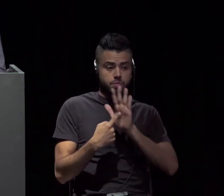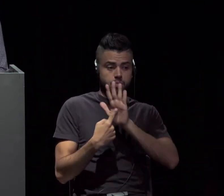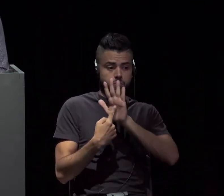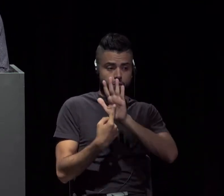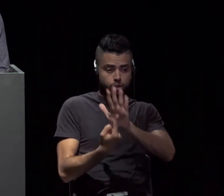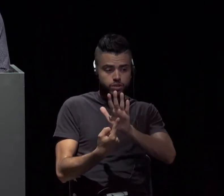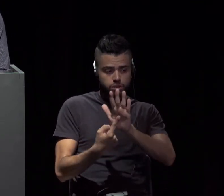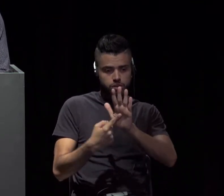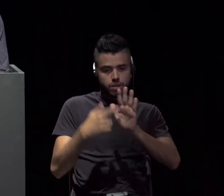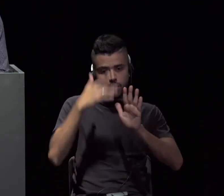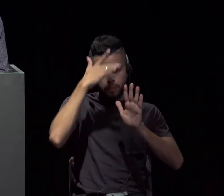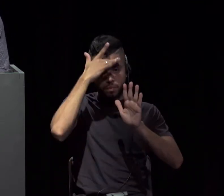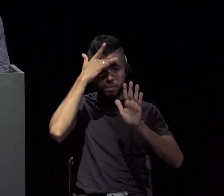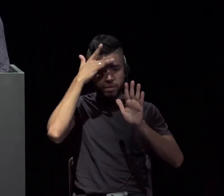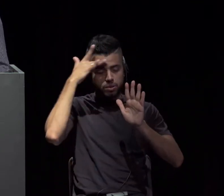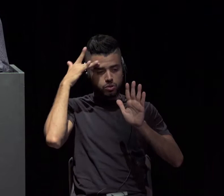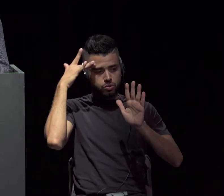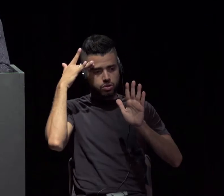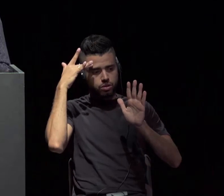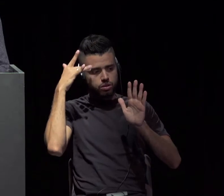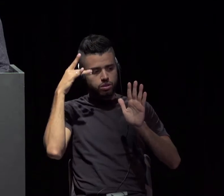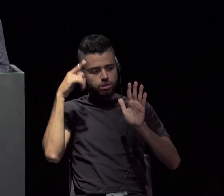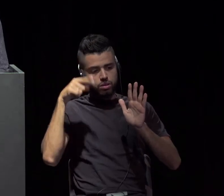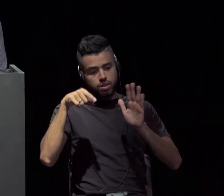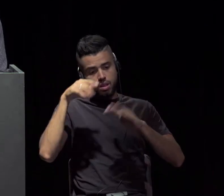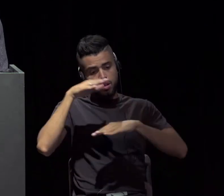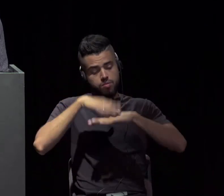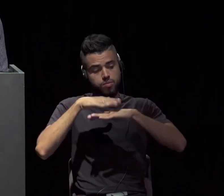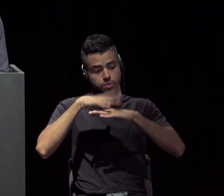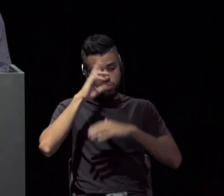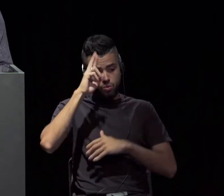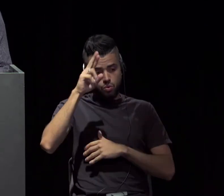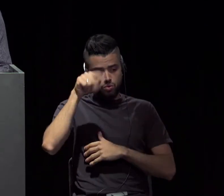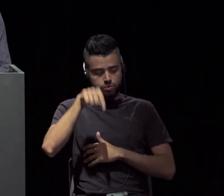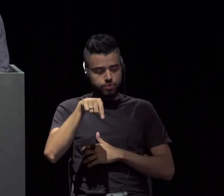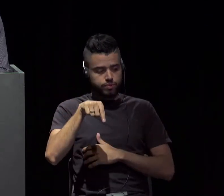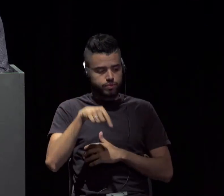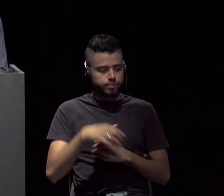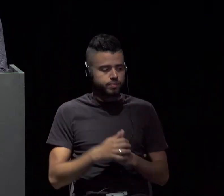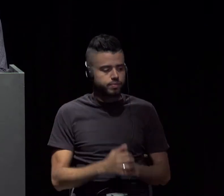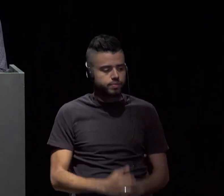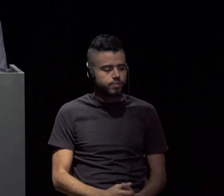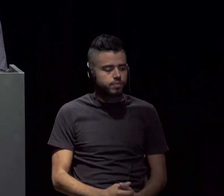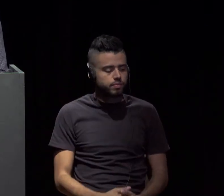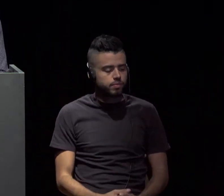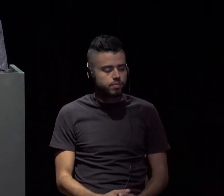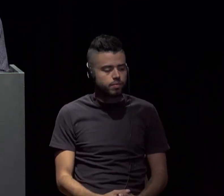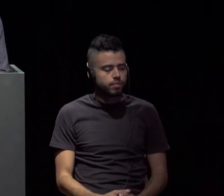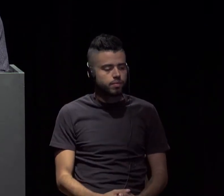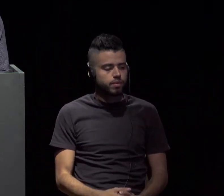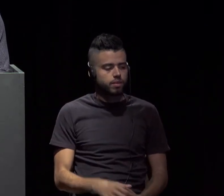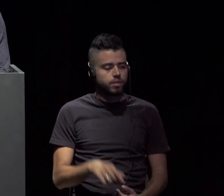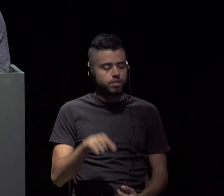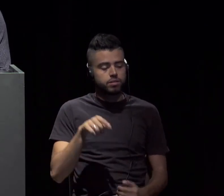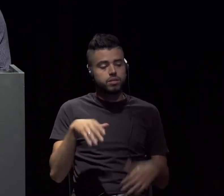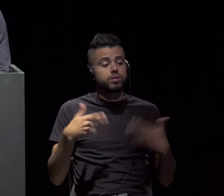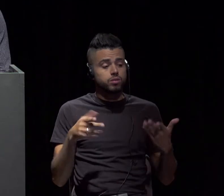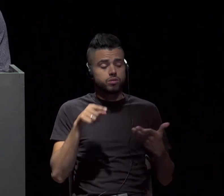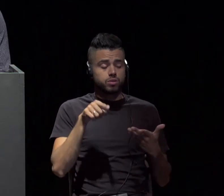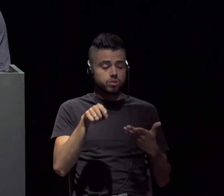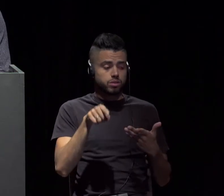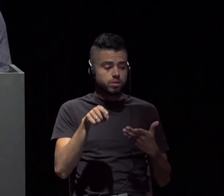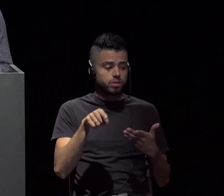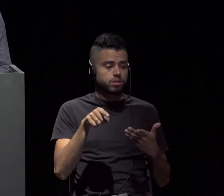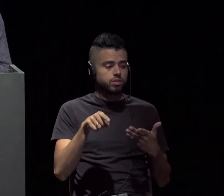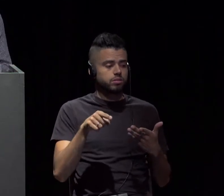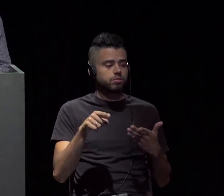I would argue, is not the sort of Duchampian conceptual practice celebrated by the post-war American and European